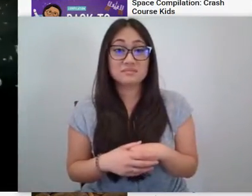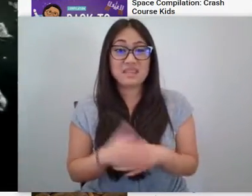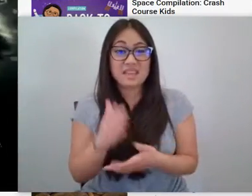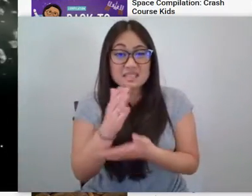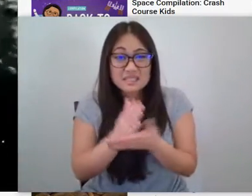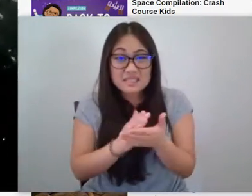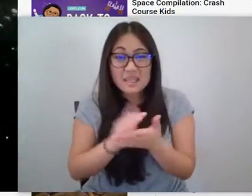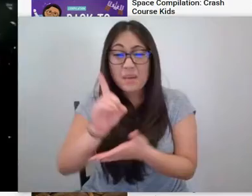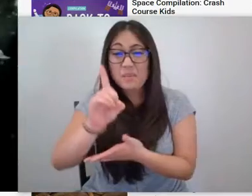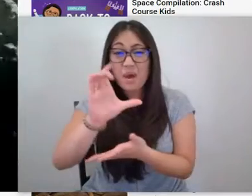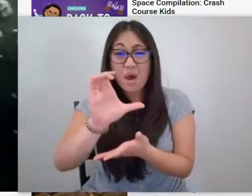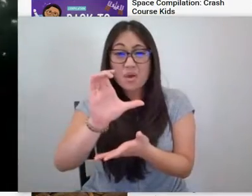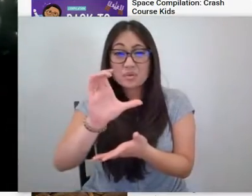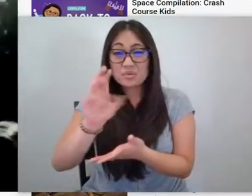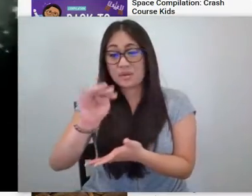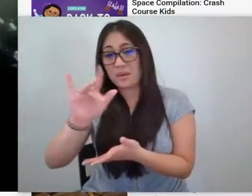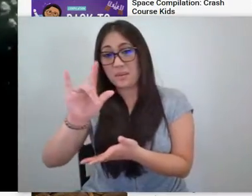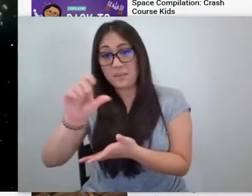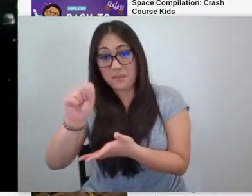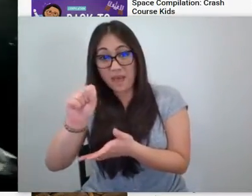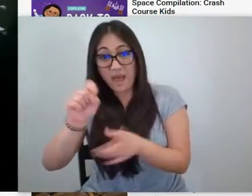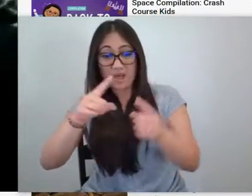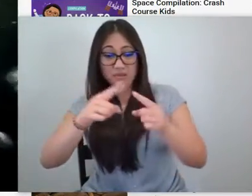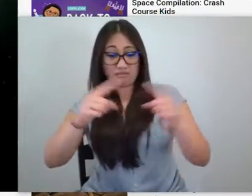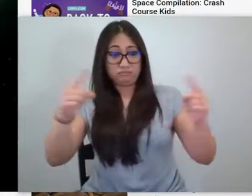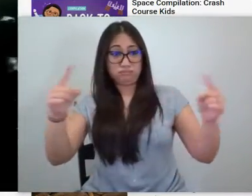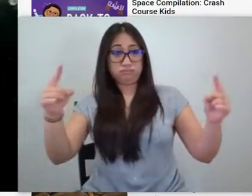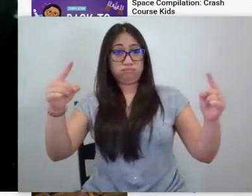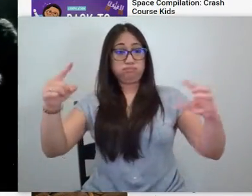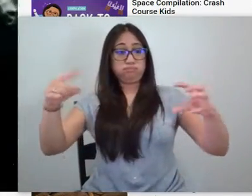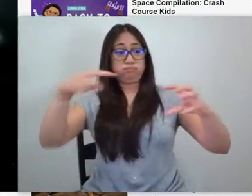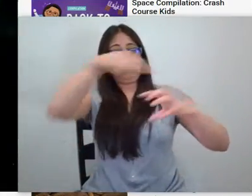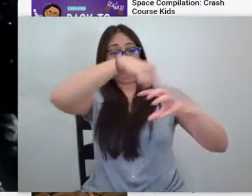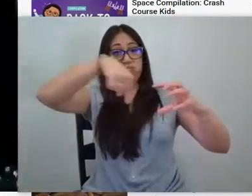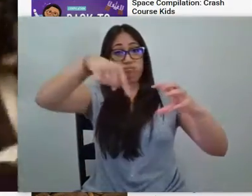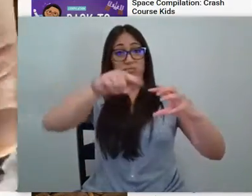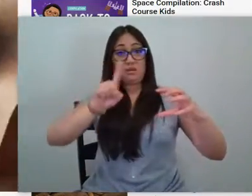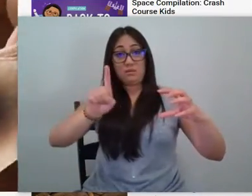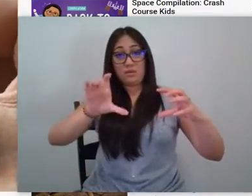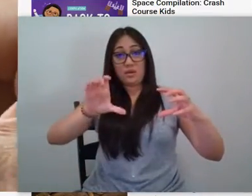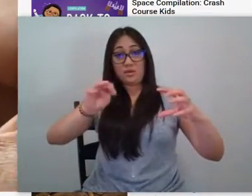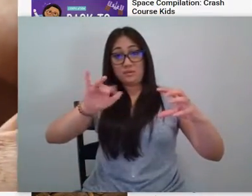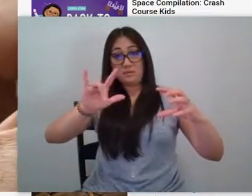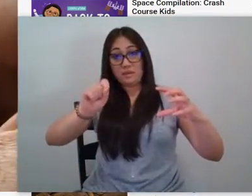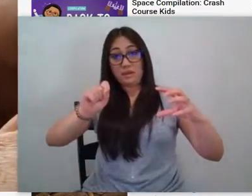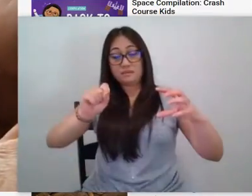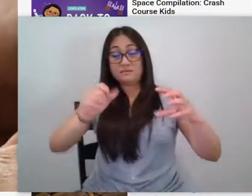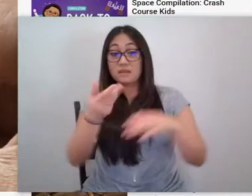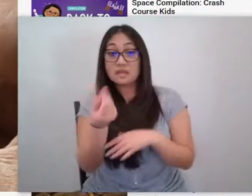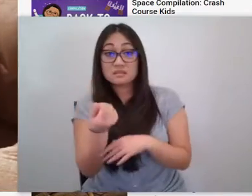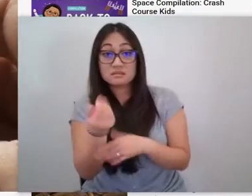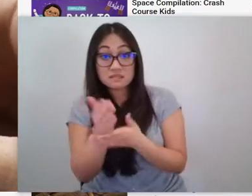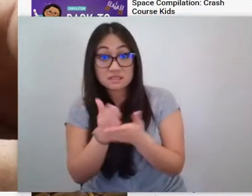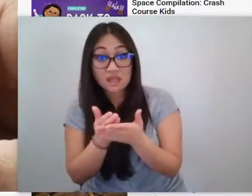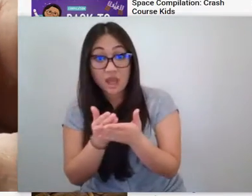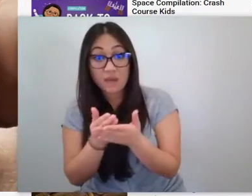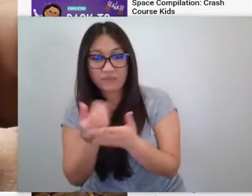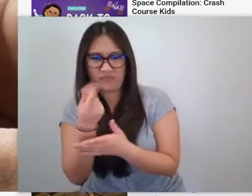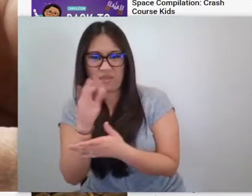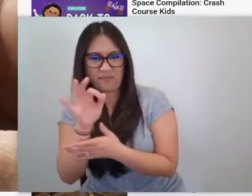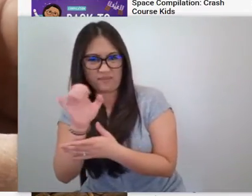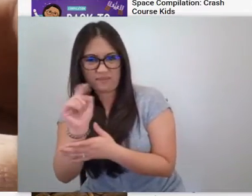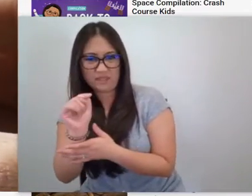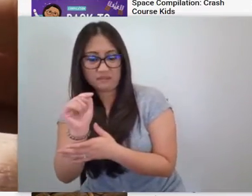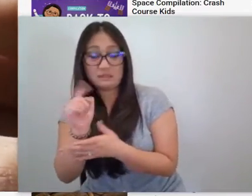of miles long, while others are only a few feet in size. Sometimes people are confused about the